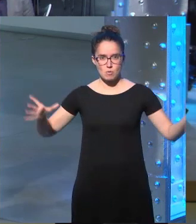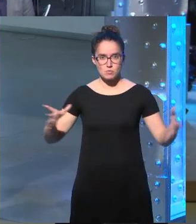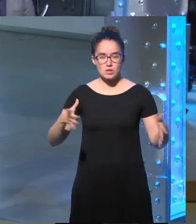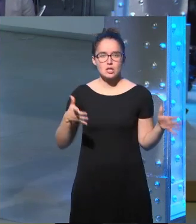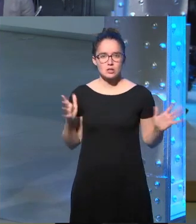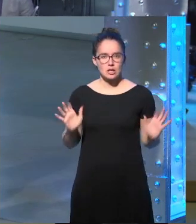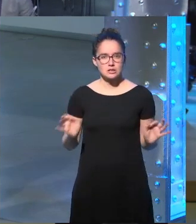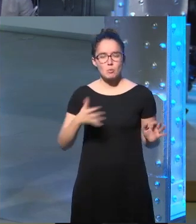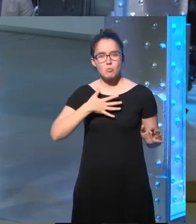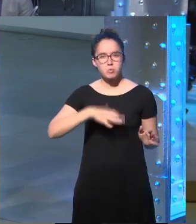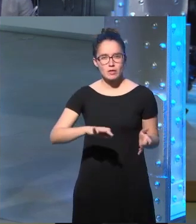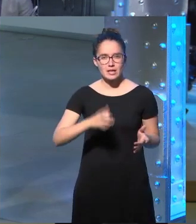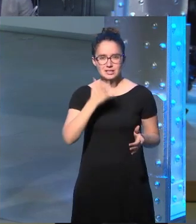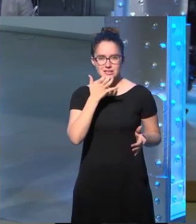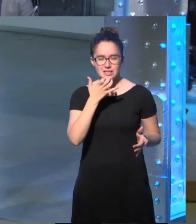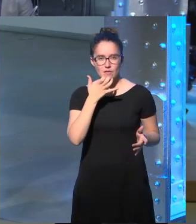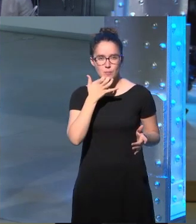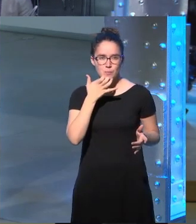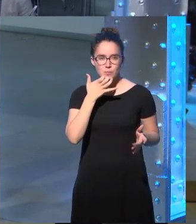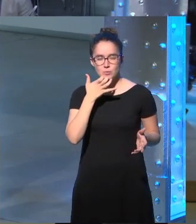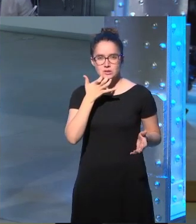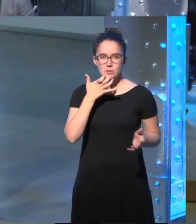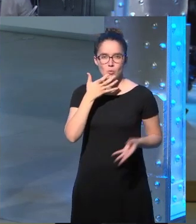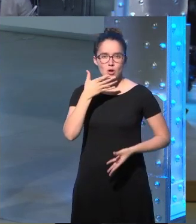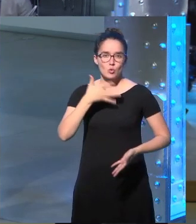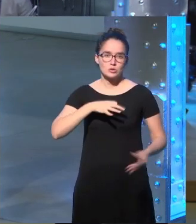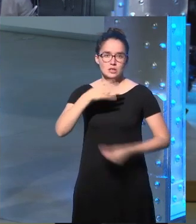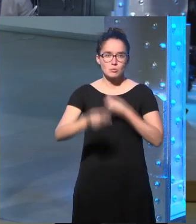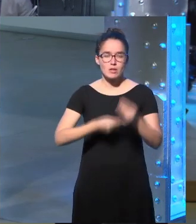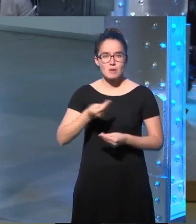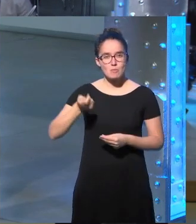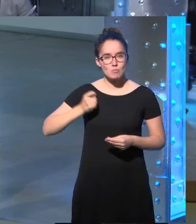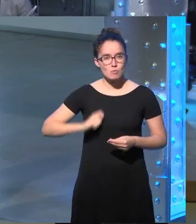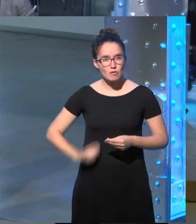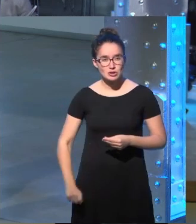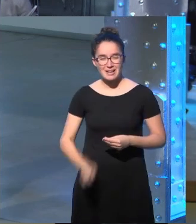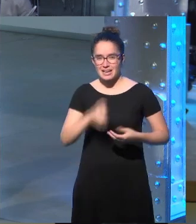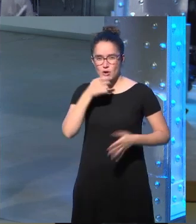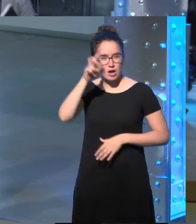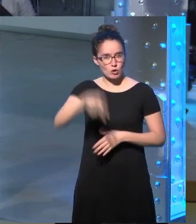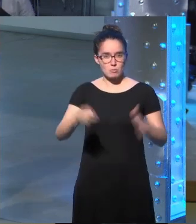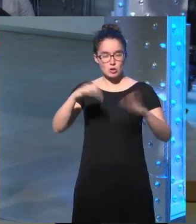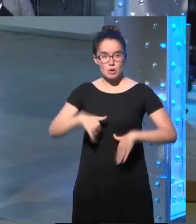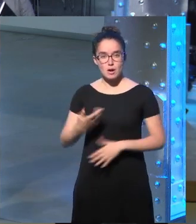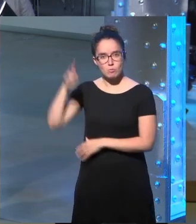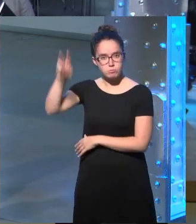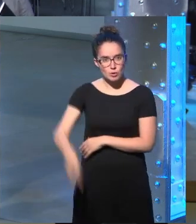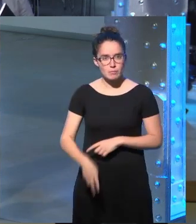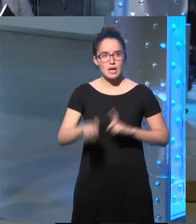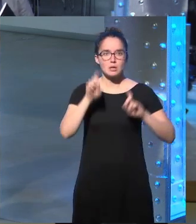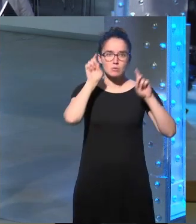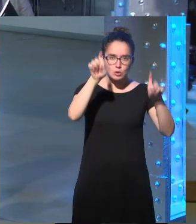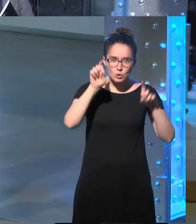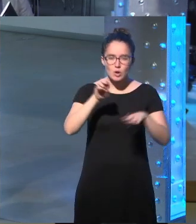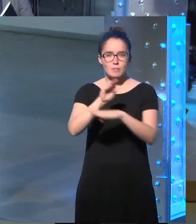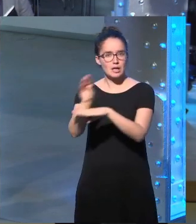that have nothing to do with the digital world. Perhaps it could be useful for a greater recognition of professions that are not very much recognized